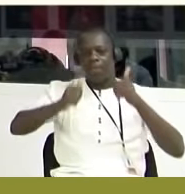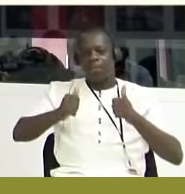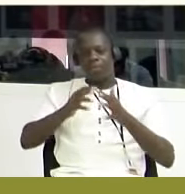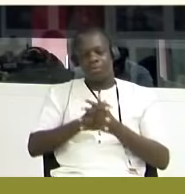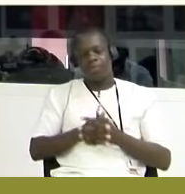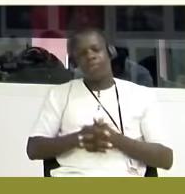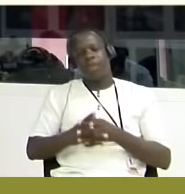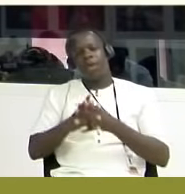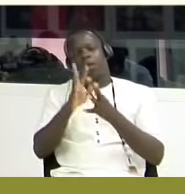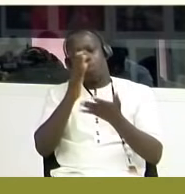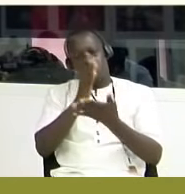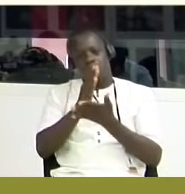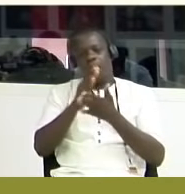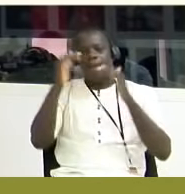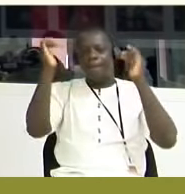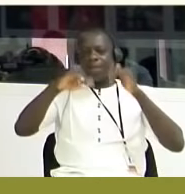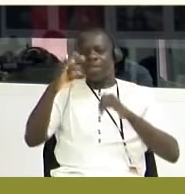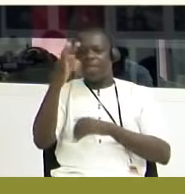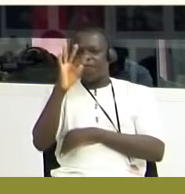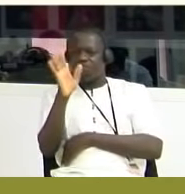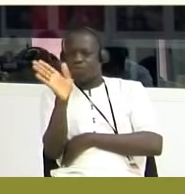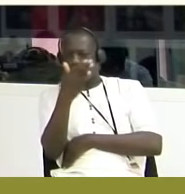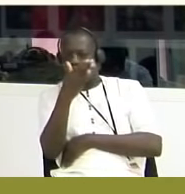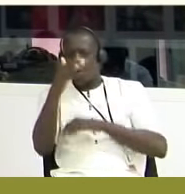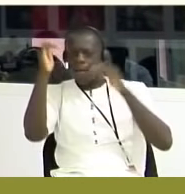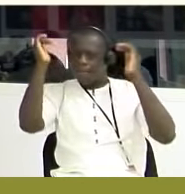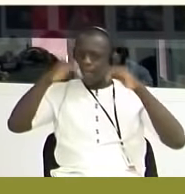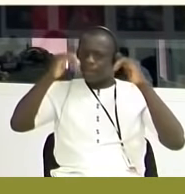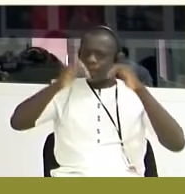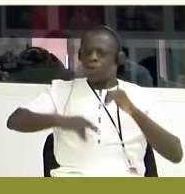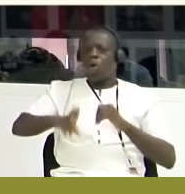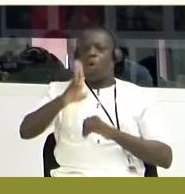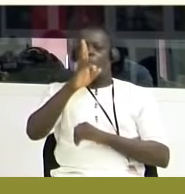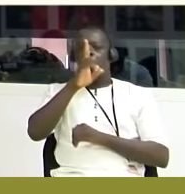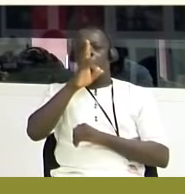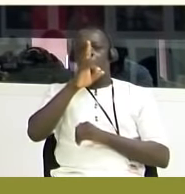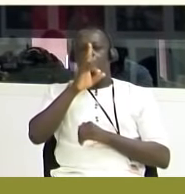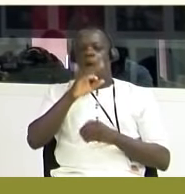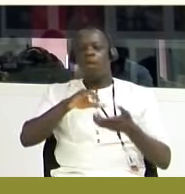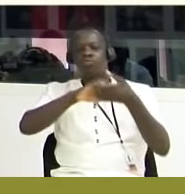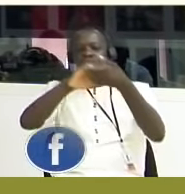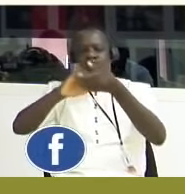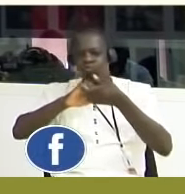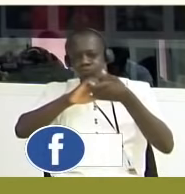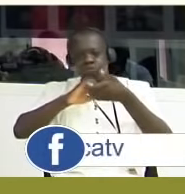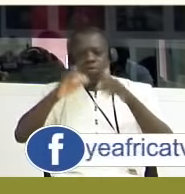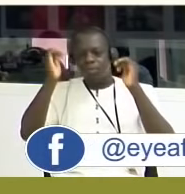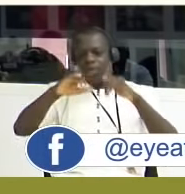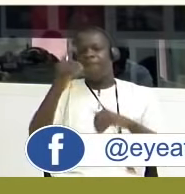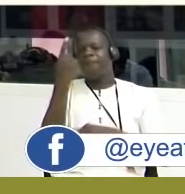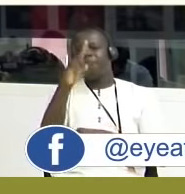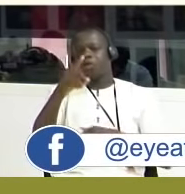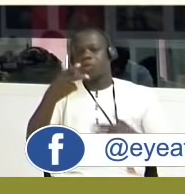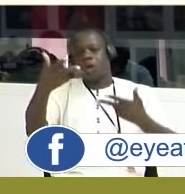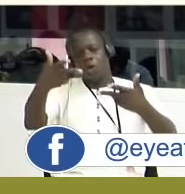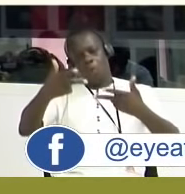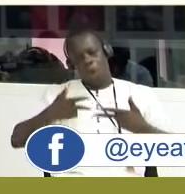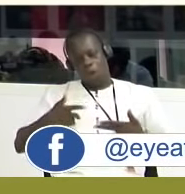the meeting, when you go to a meeting, the host is the first to welcome you.